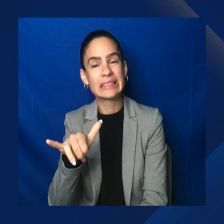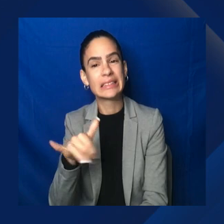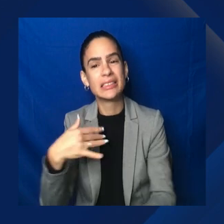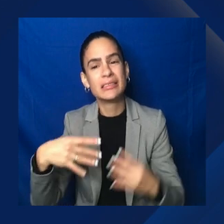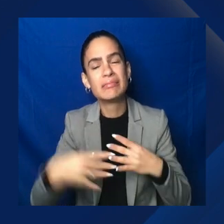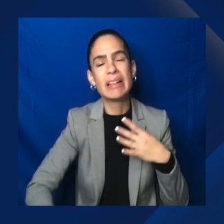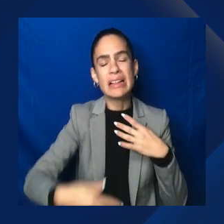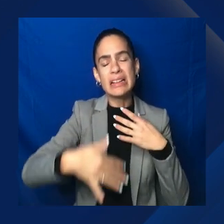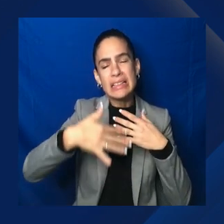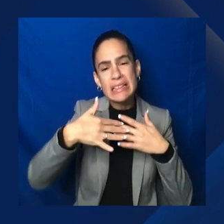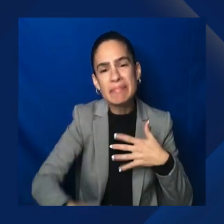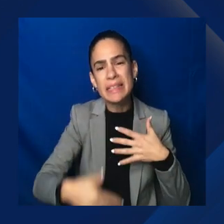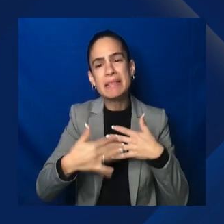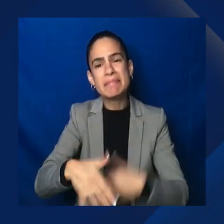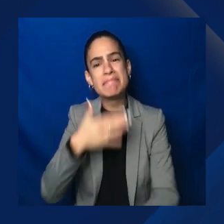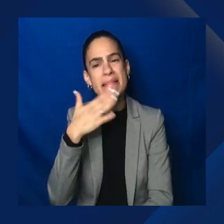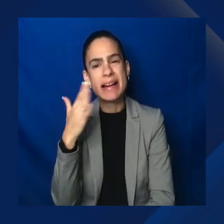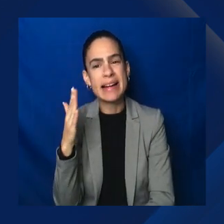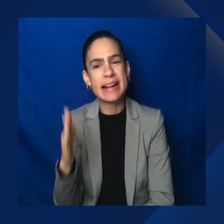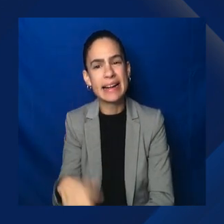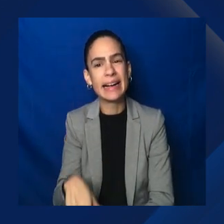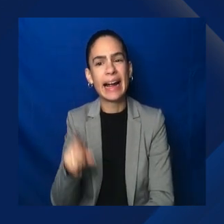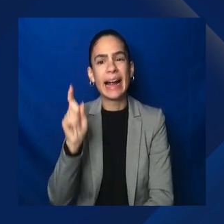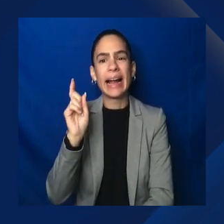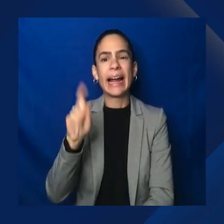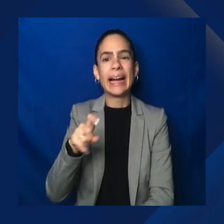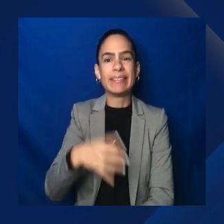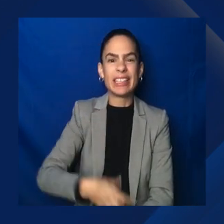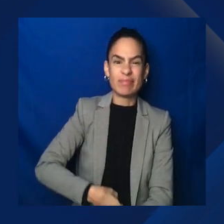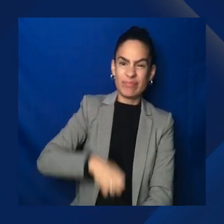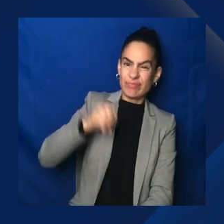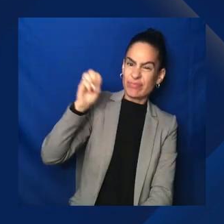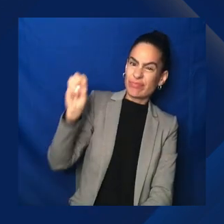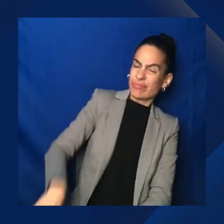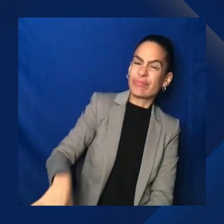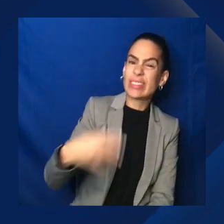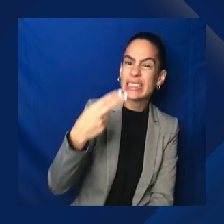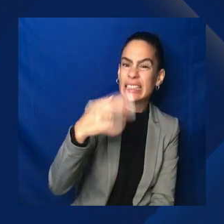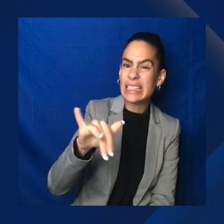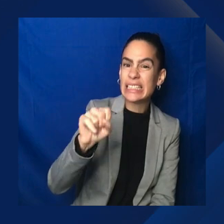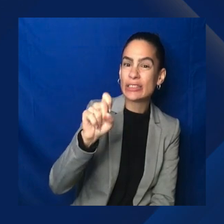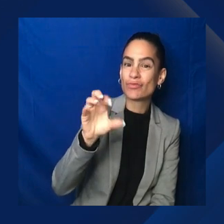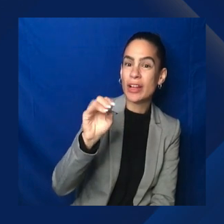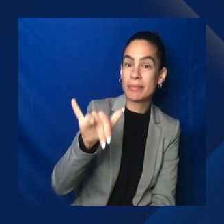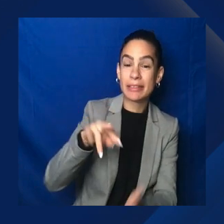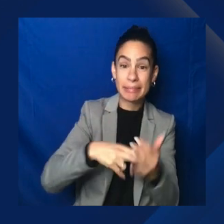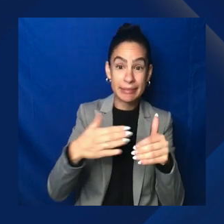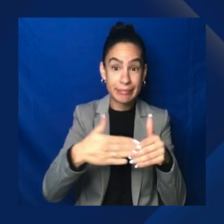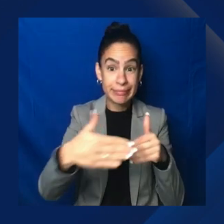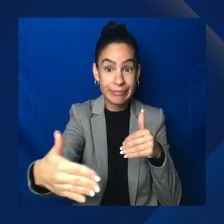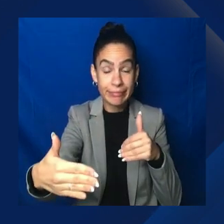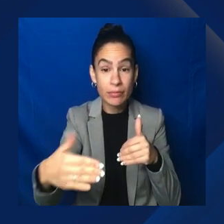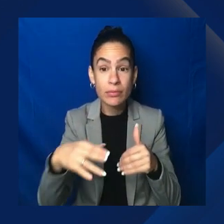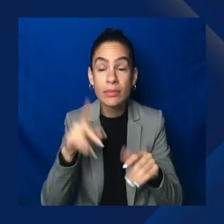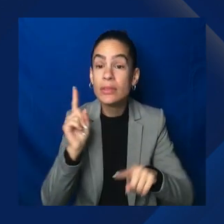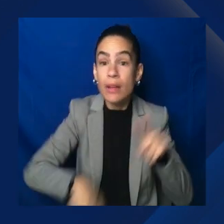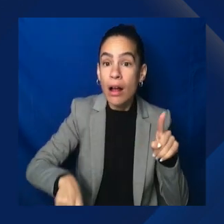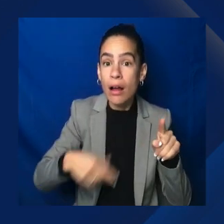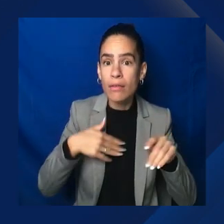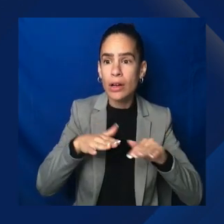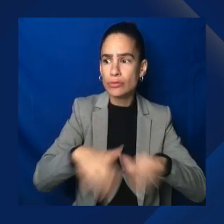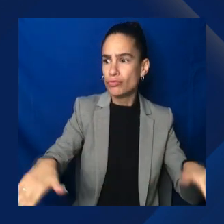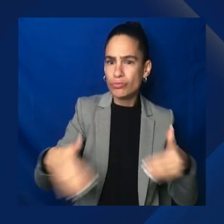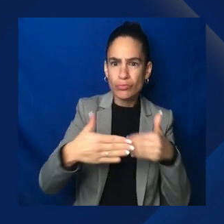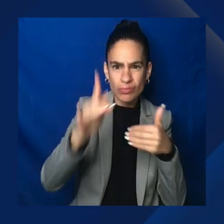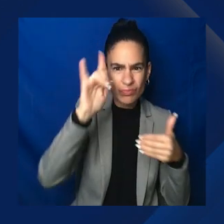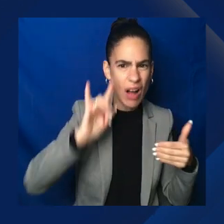her a hysterectomy, but that, you know, and that she wouldn't be able to have any more children. So we were upset about that, but we dealt with